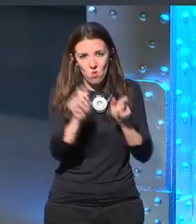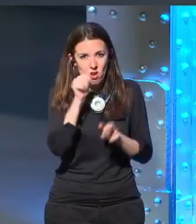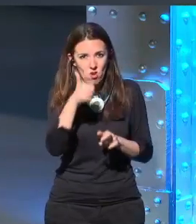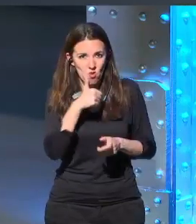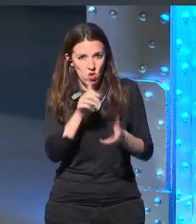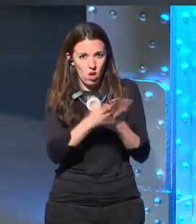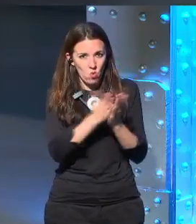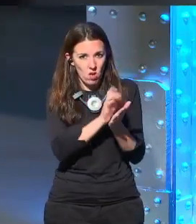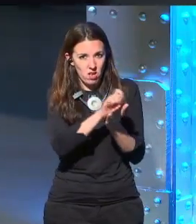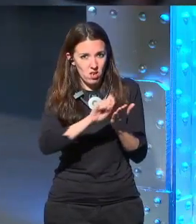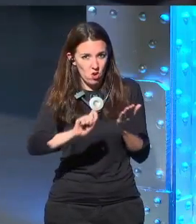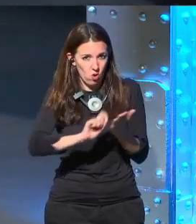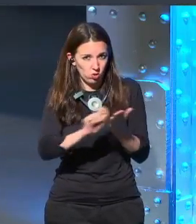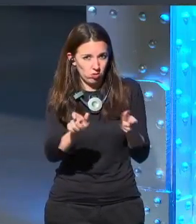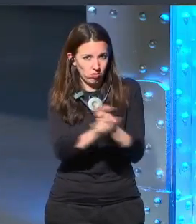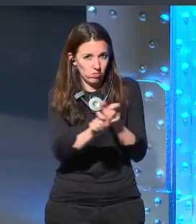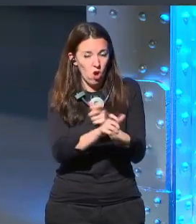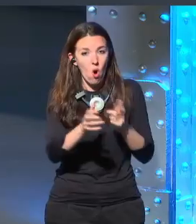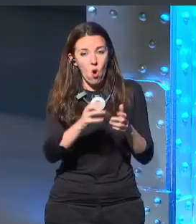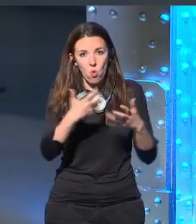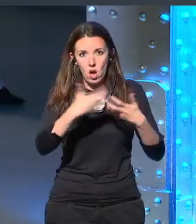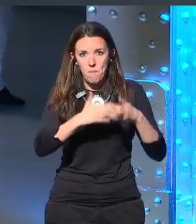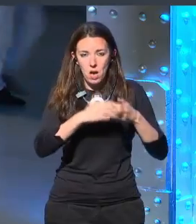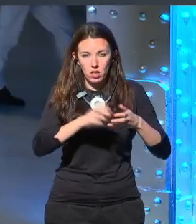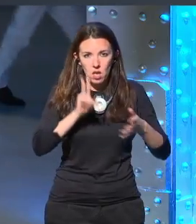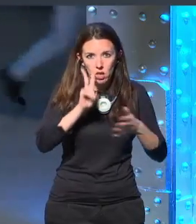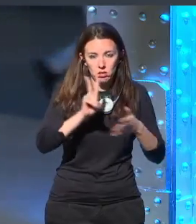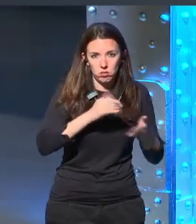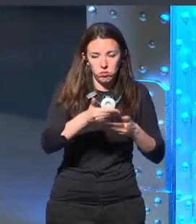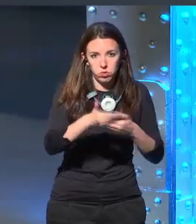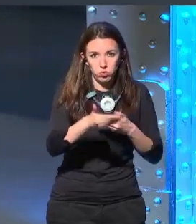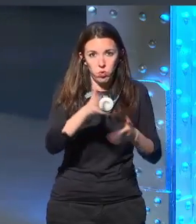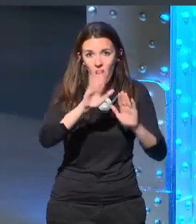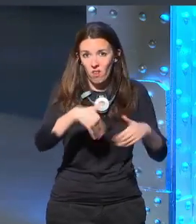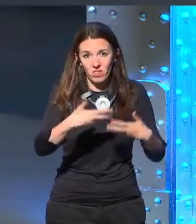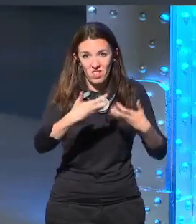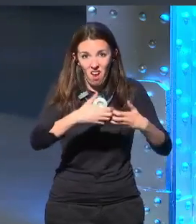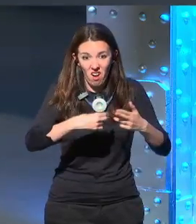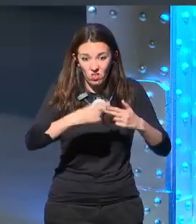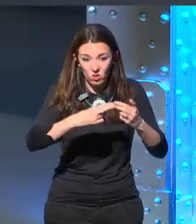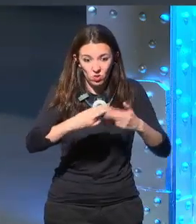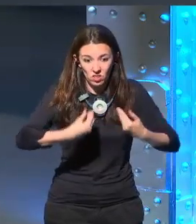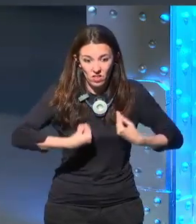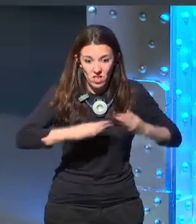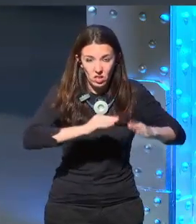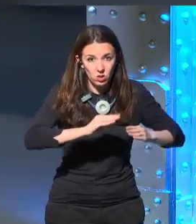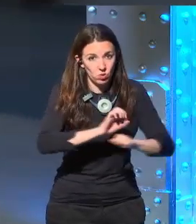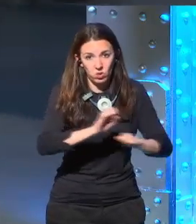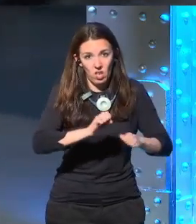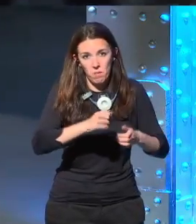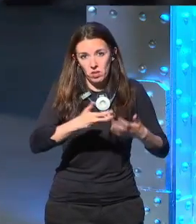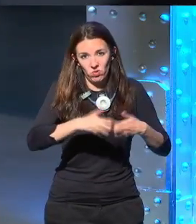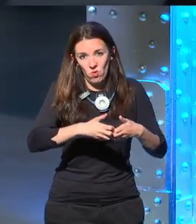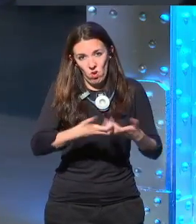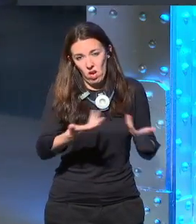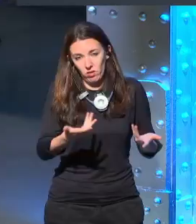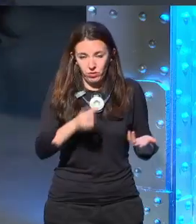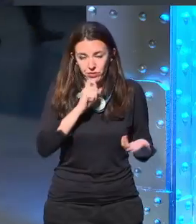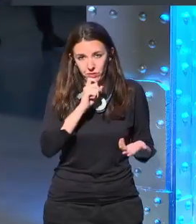wrote in an encrypted manner in his books, and a lot of the things that were never